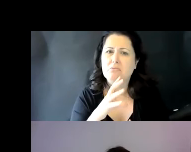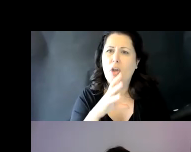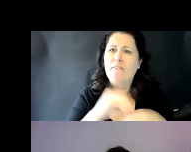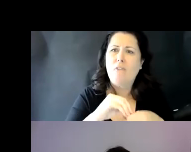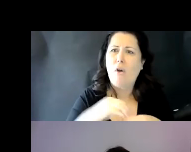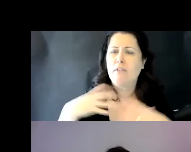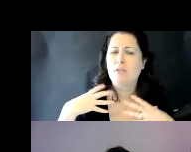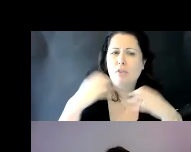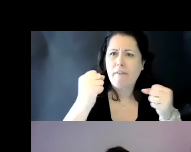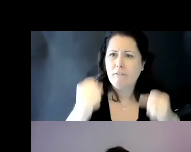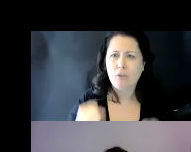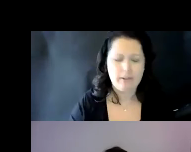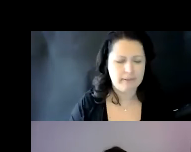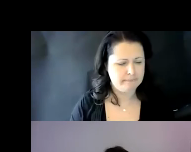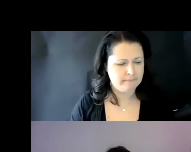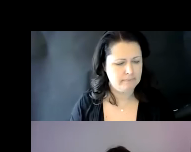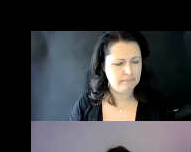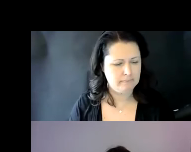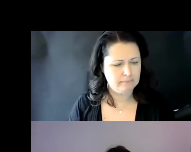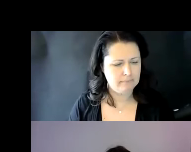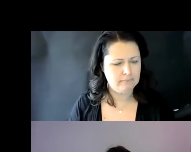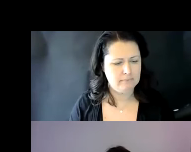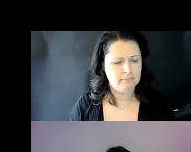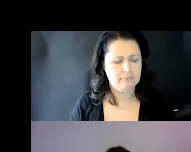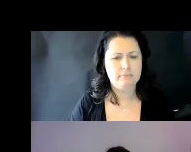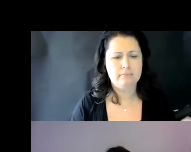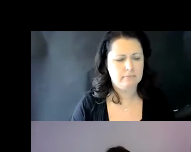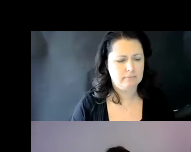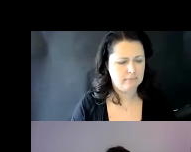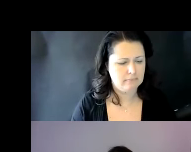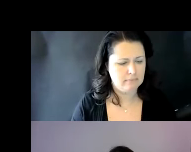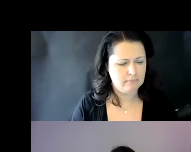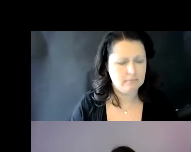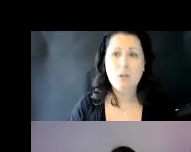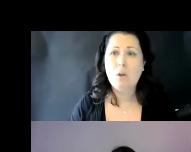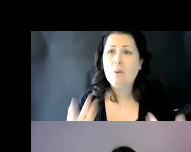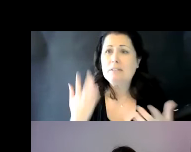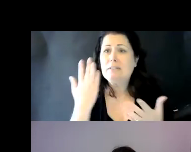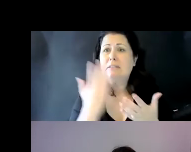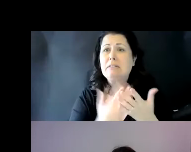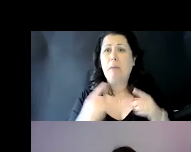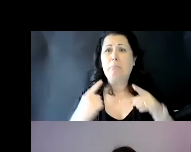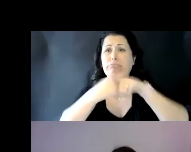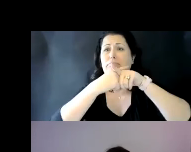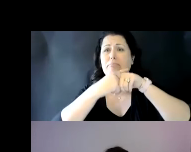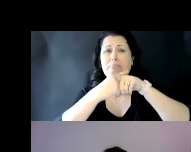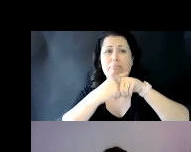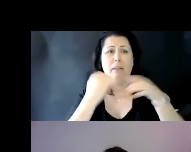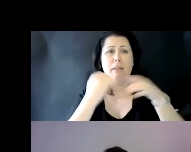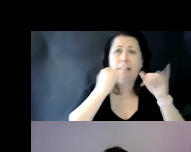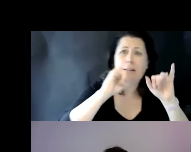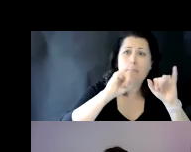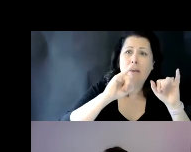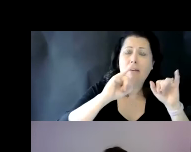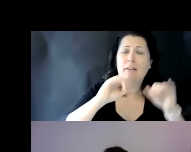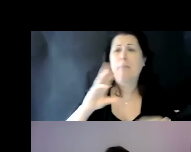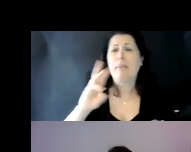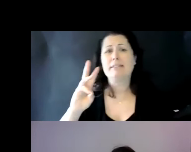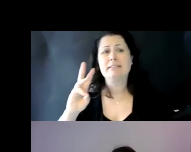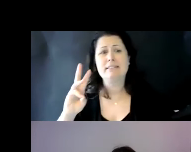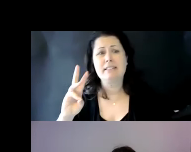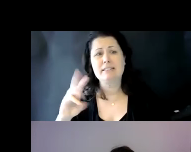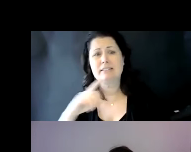recovery. Then we're back to, you've got contradictory things in here. You're saying being independent, and then you're saying seek support. You're